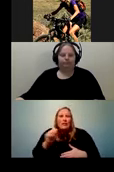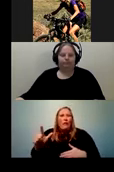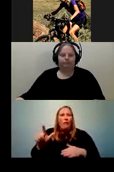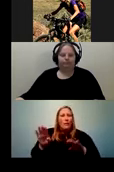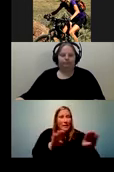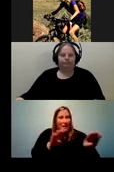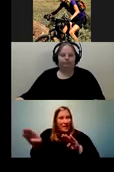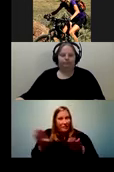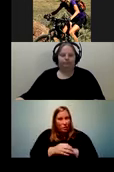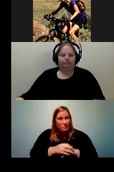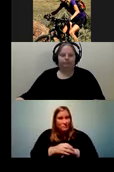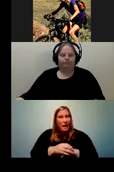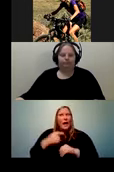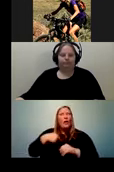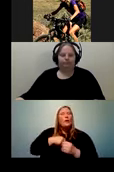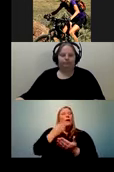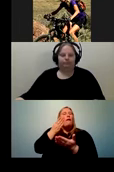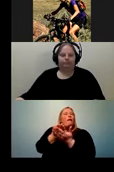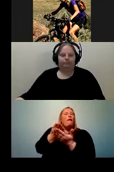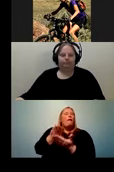And we rationalize our behavior. So